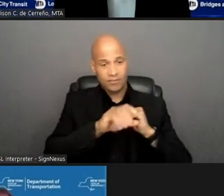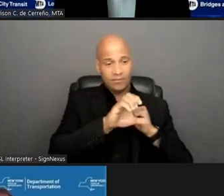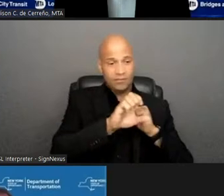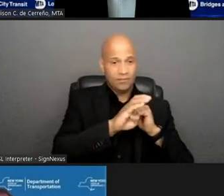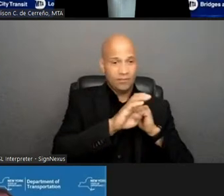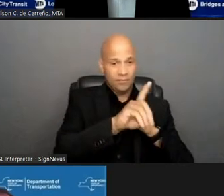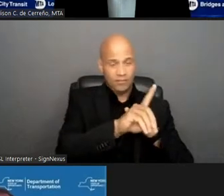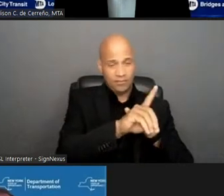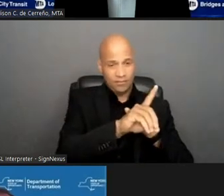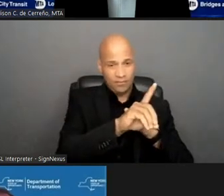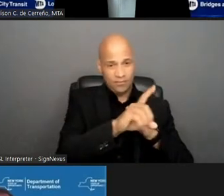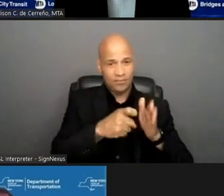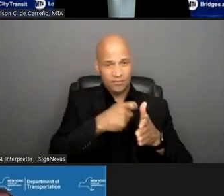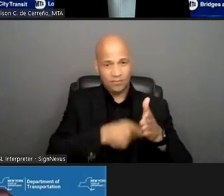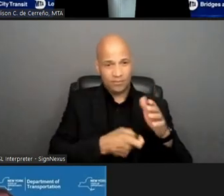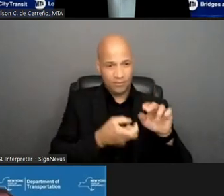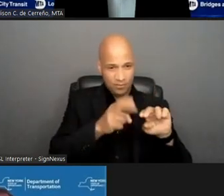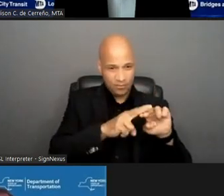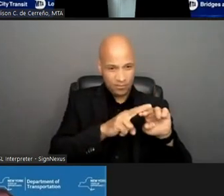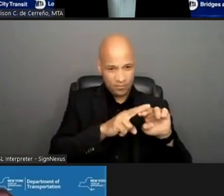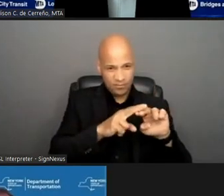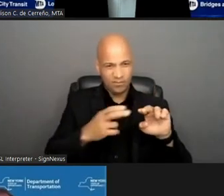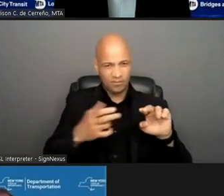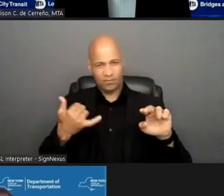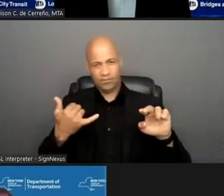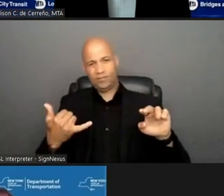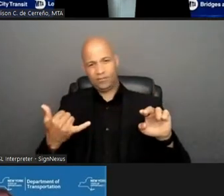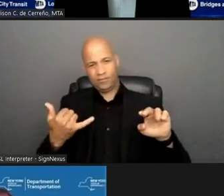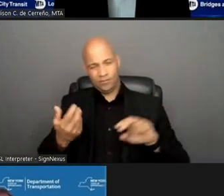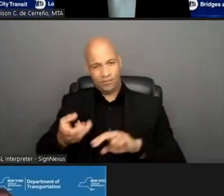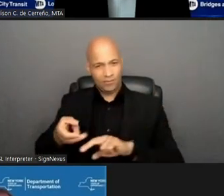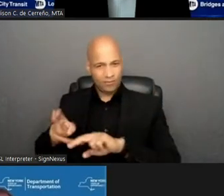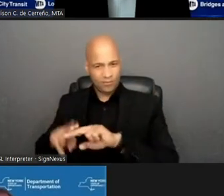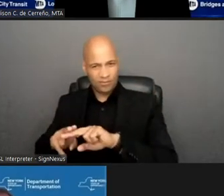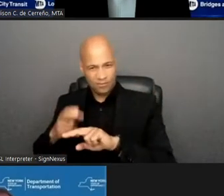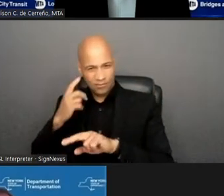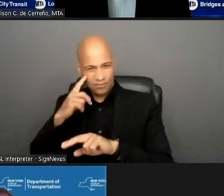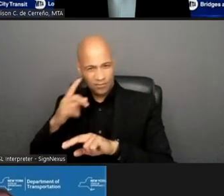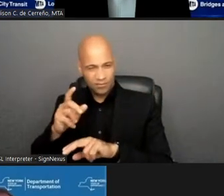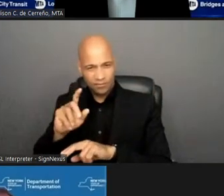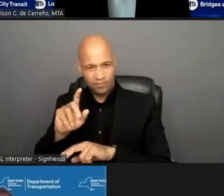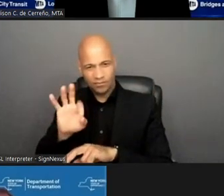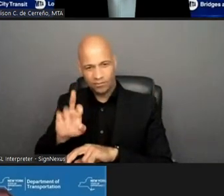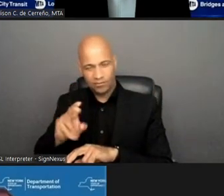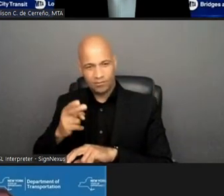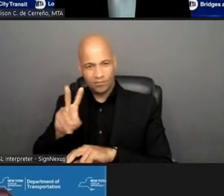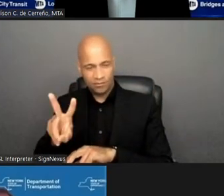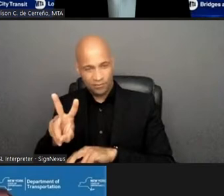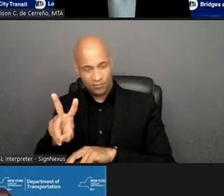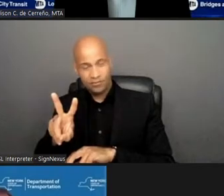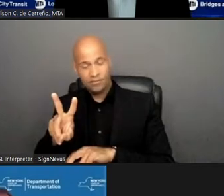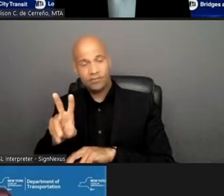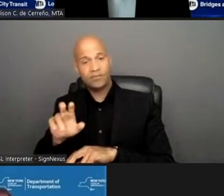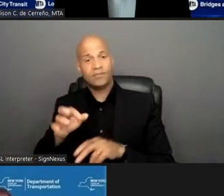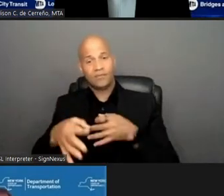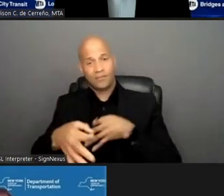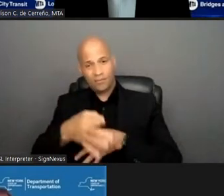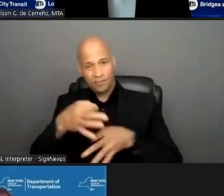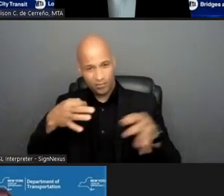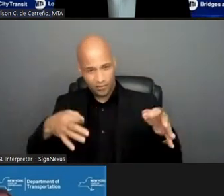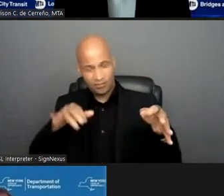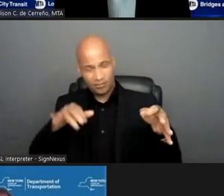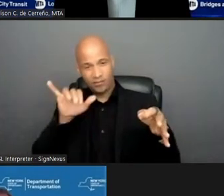currency congestion surcharge it is on understandable that in lieu of a new fhv tool to enter the CBD